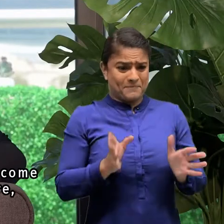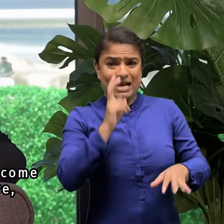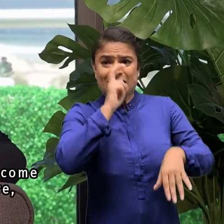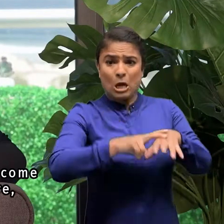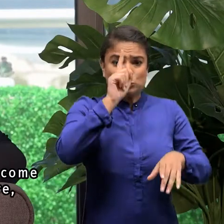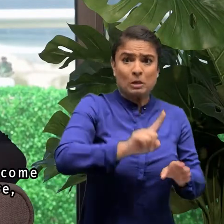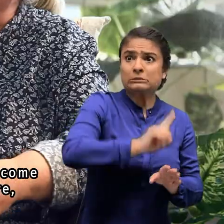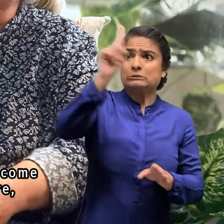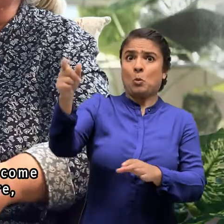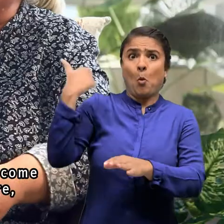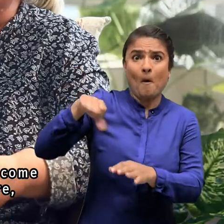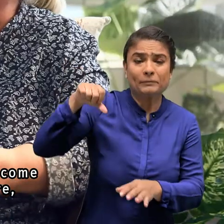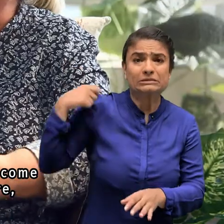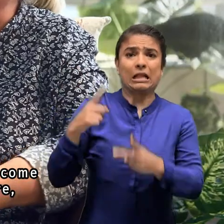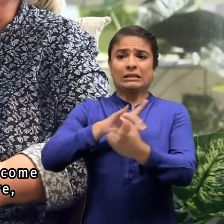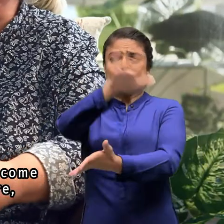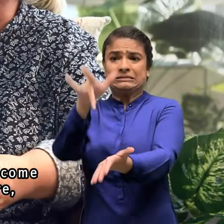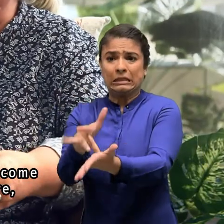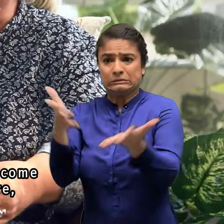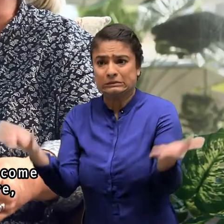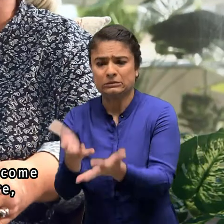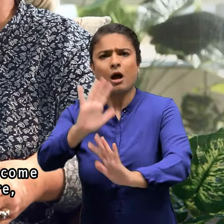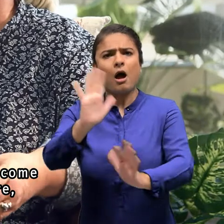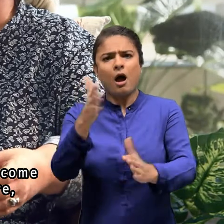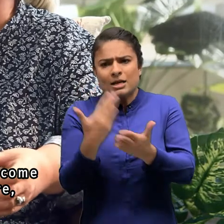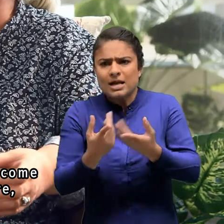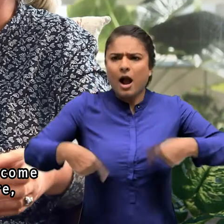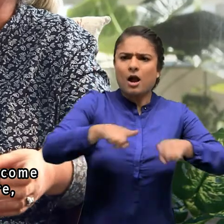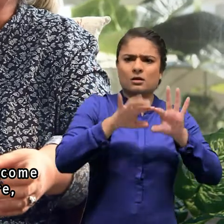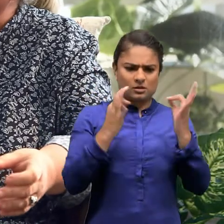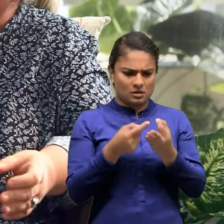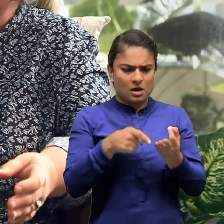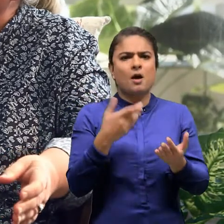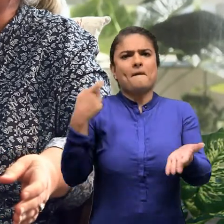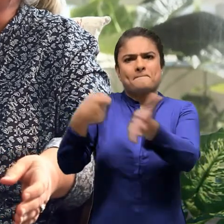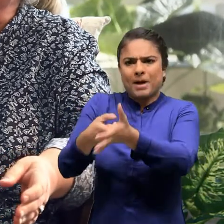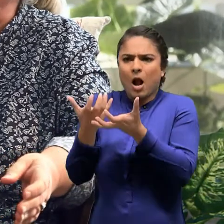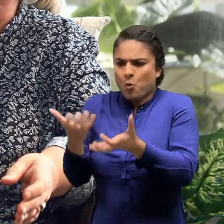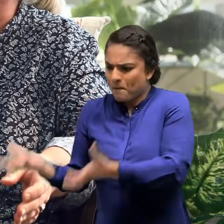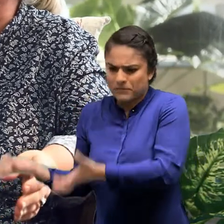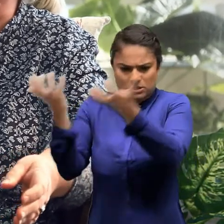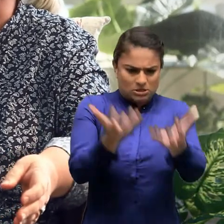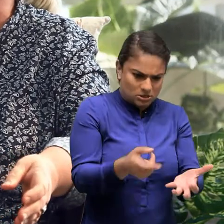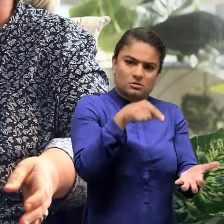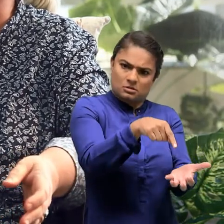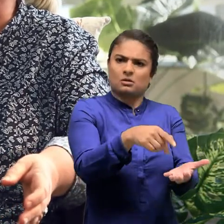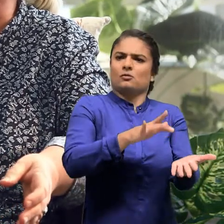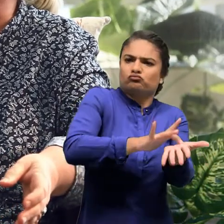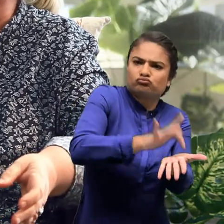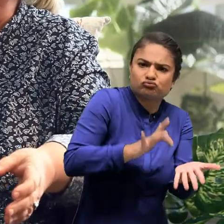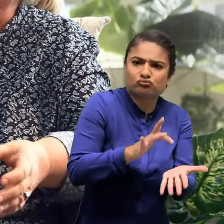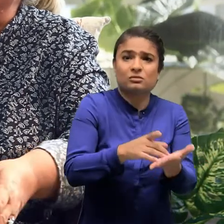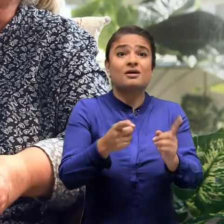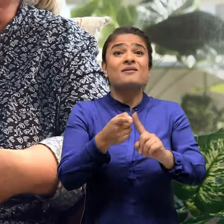doesn't necessarily only come from a hospital or an AAC center or a place where you can buy a piece of